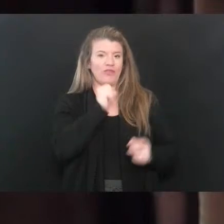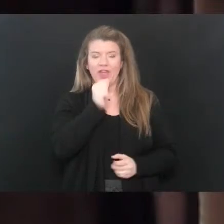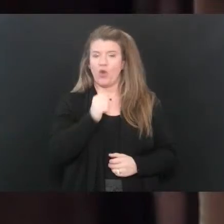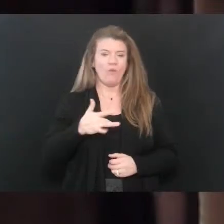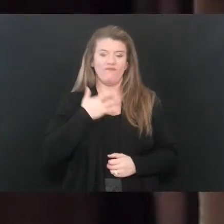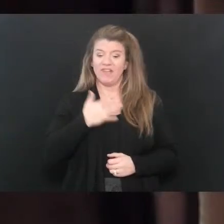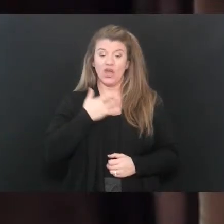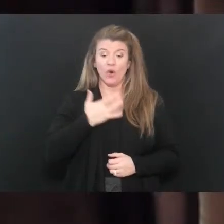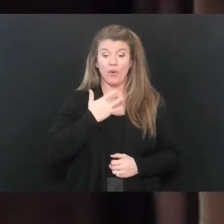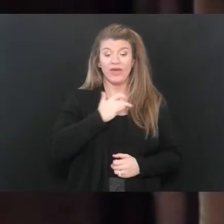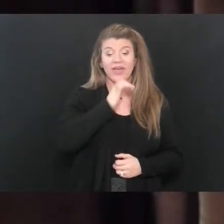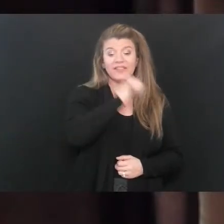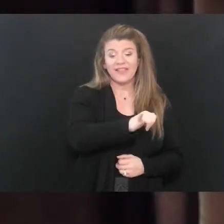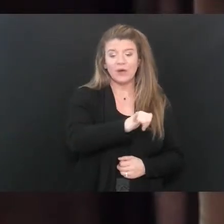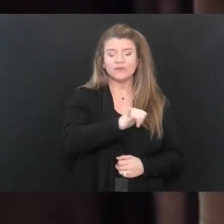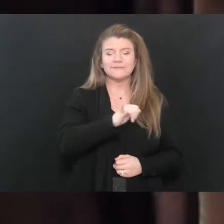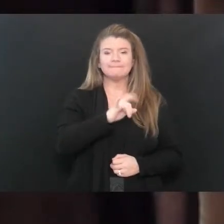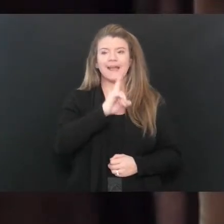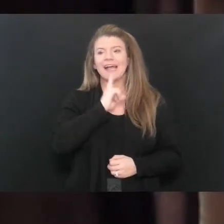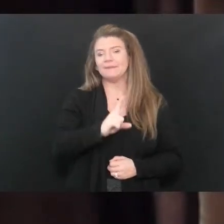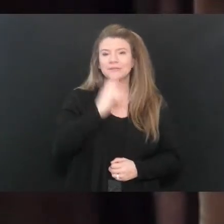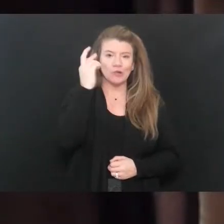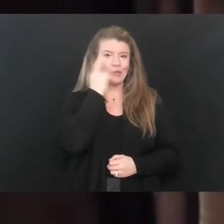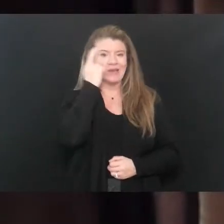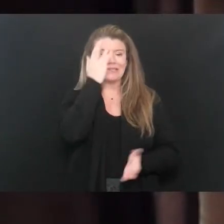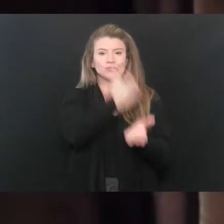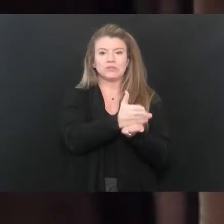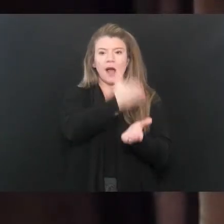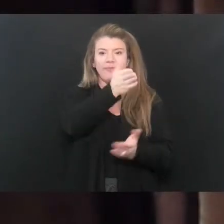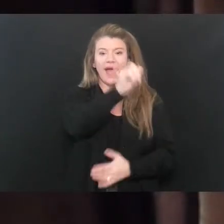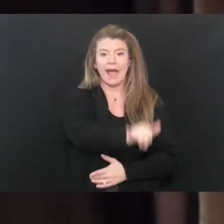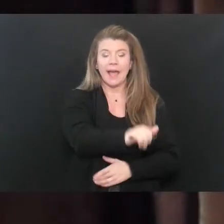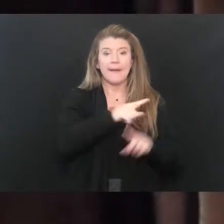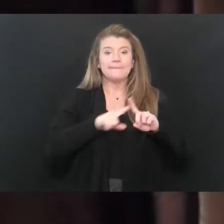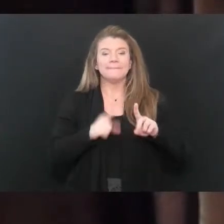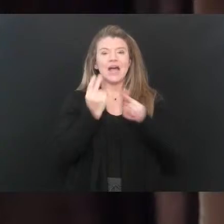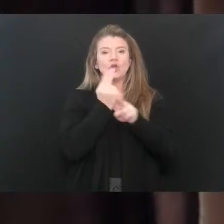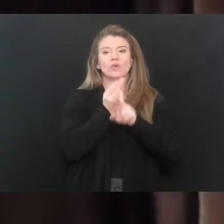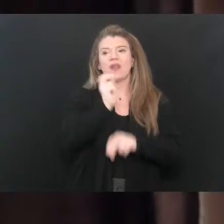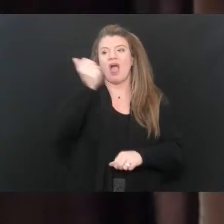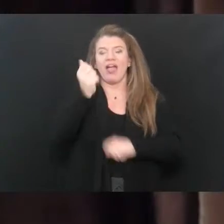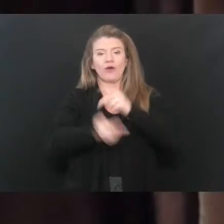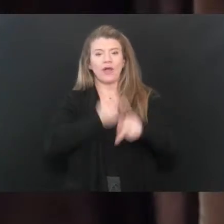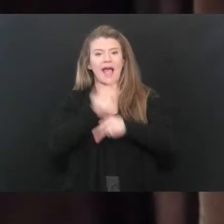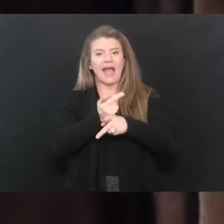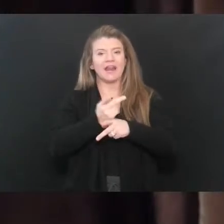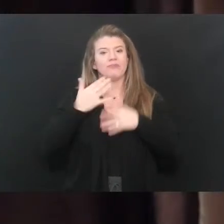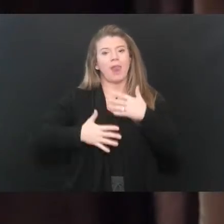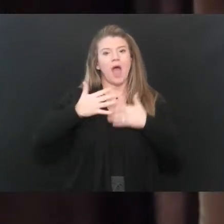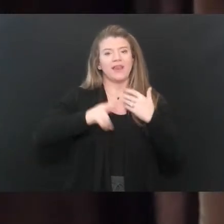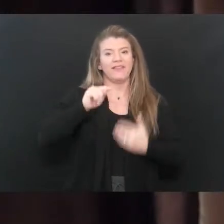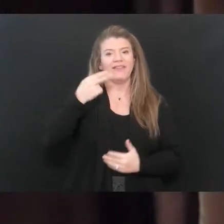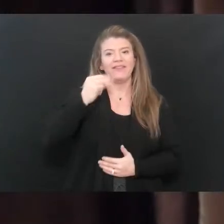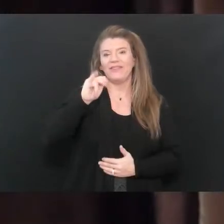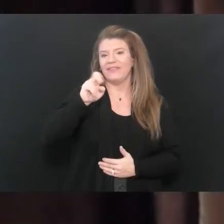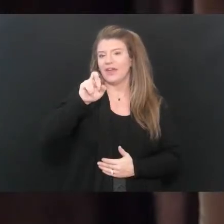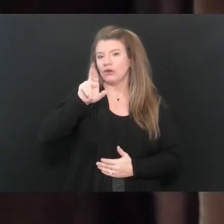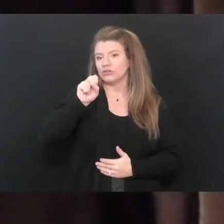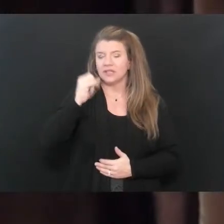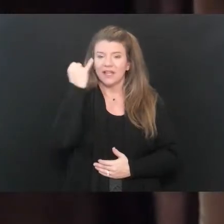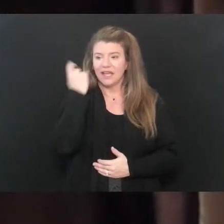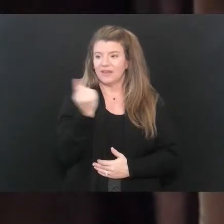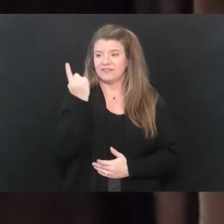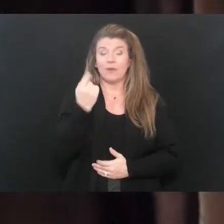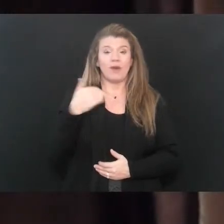was an absolute reason to stop, but using other types of blood thinners if somebody does have